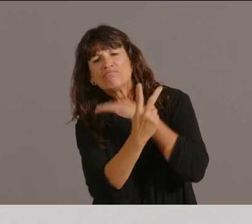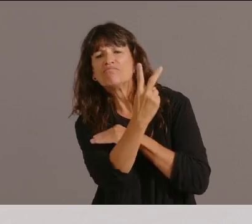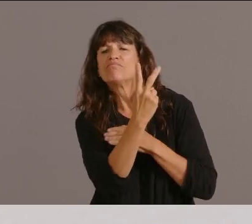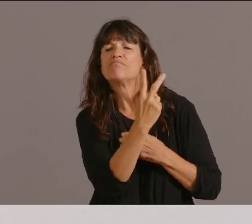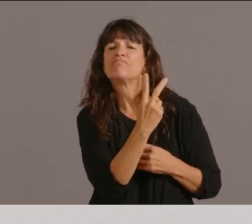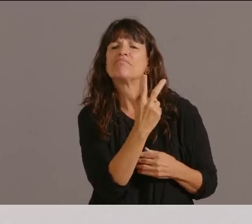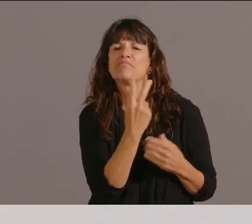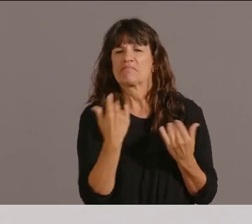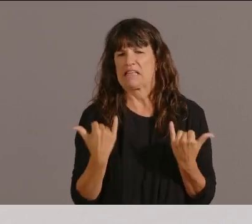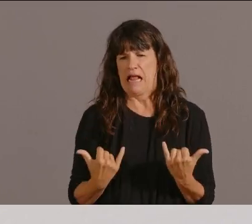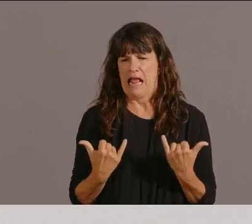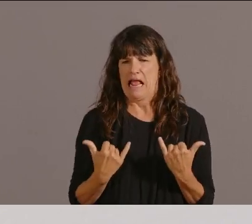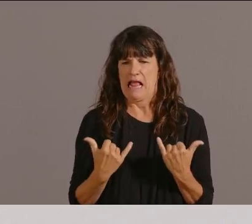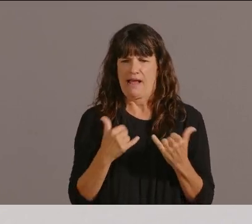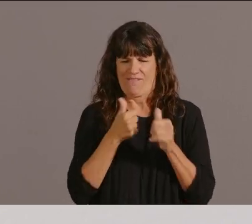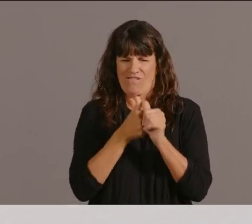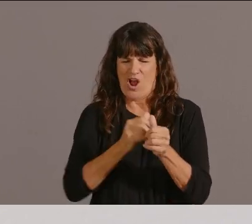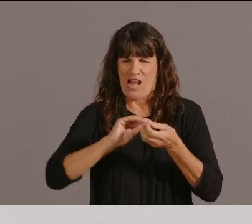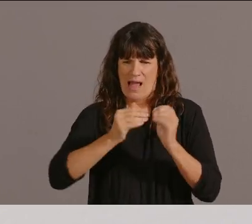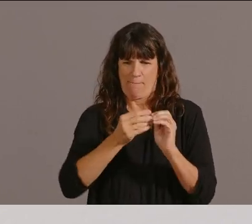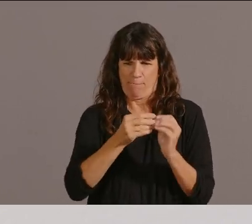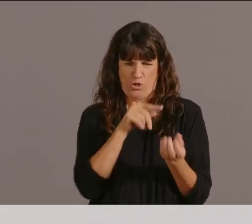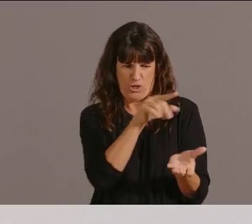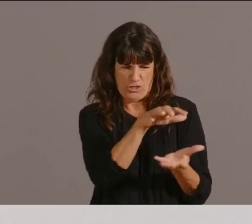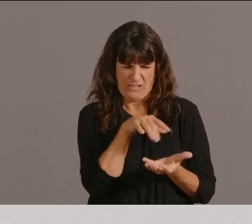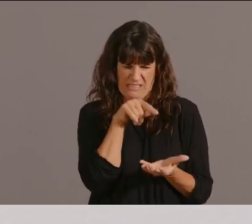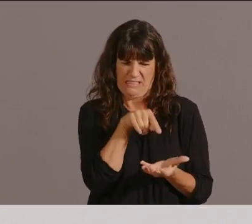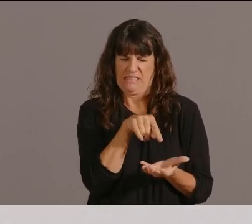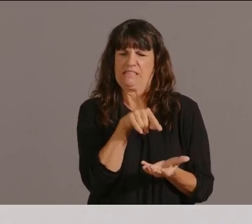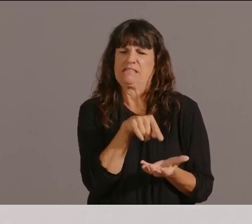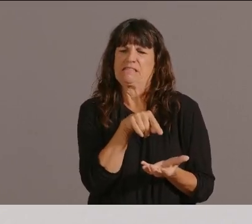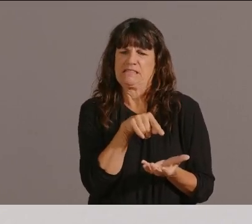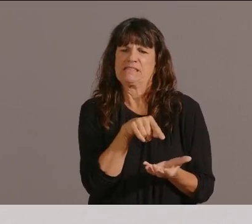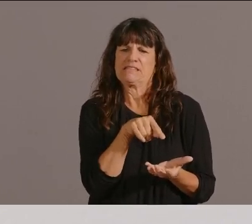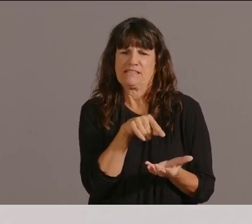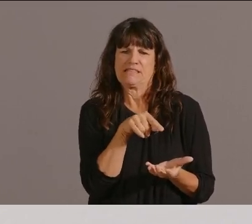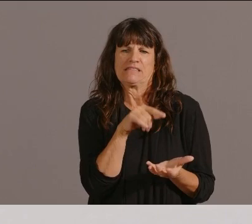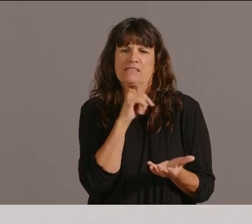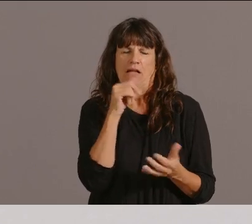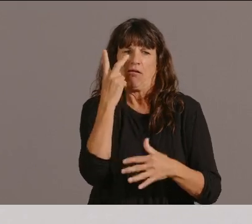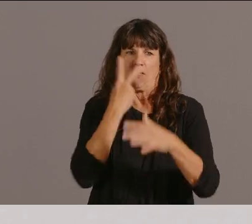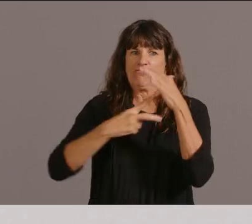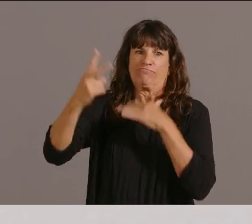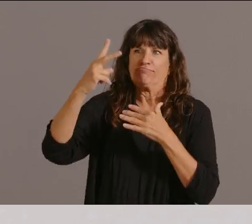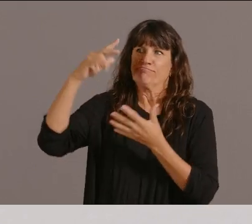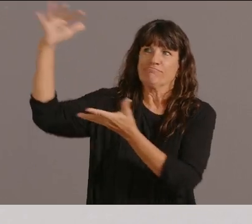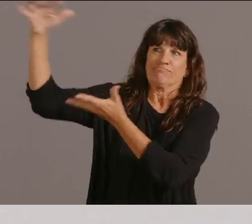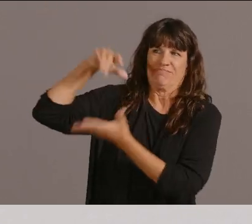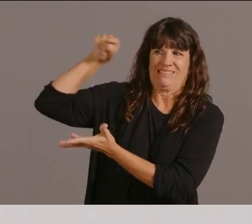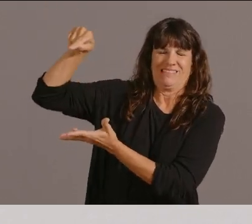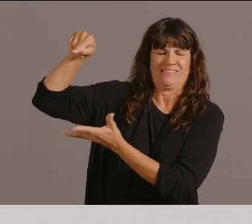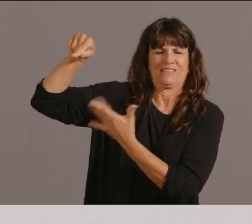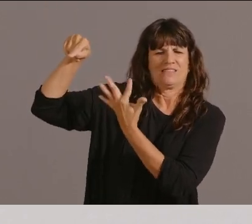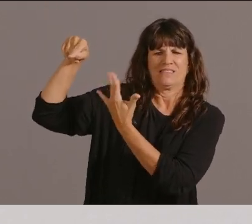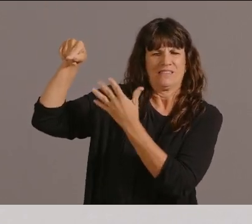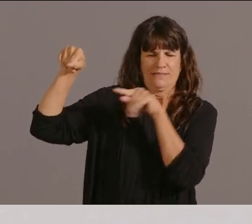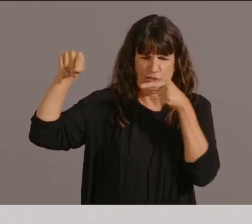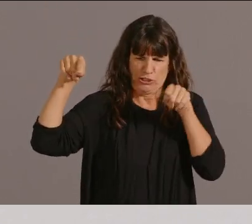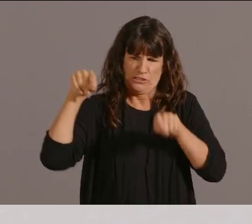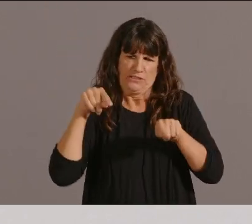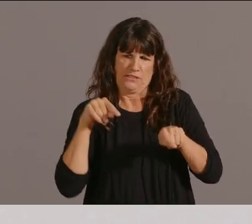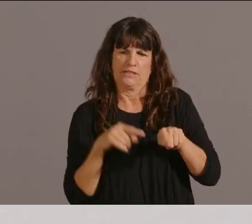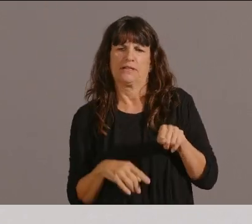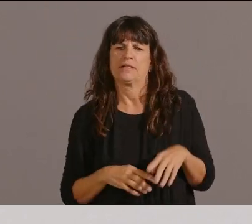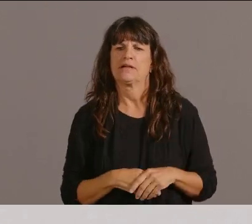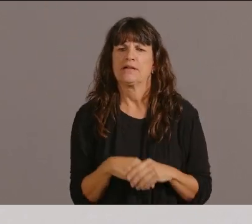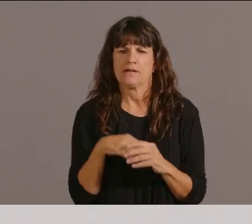current vaccine, or I guess to last week's vaccine, which was even lower than this week's. And so as we get more vaccine, we're going to be able to open it